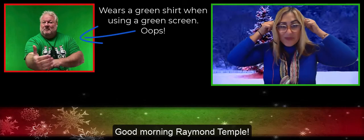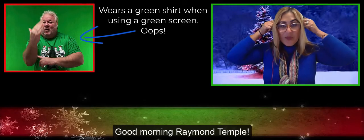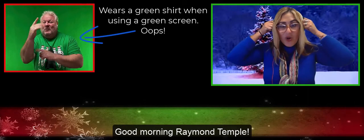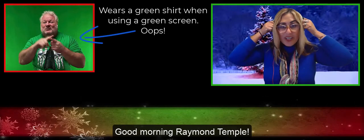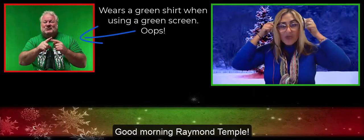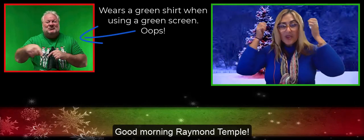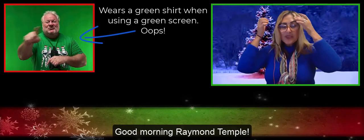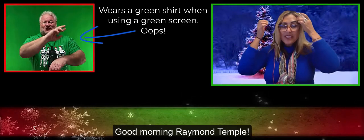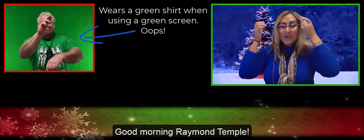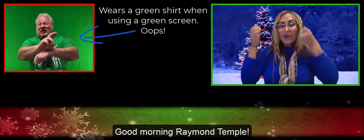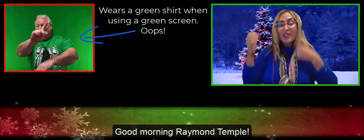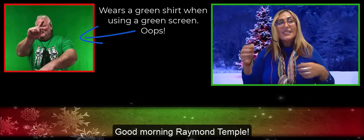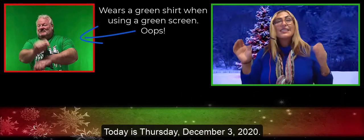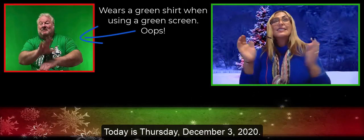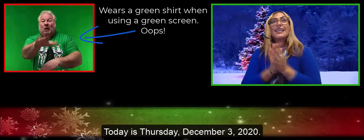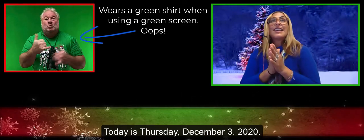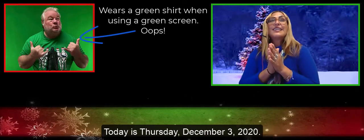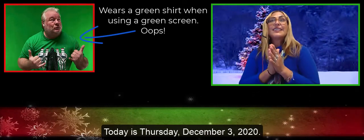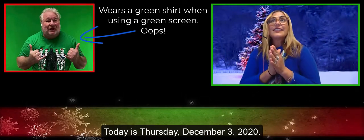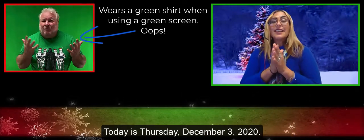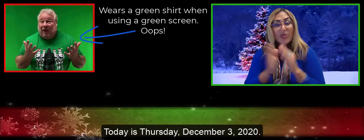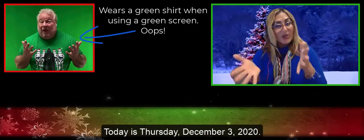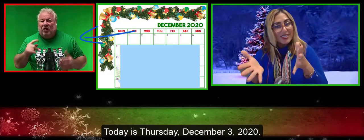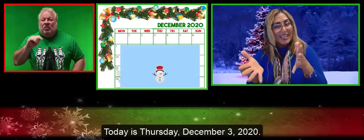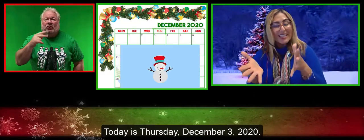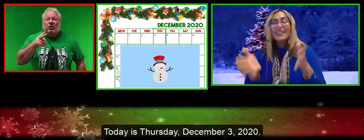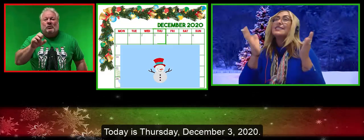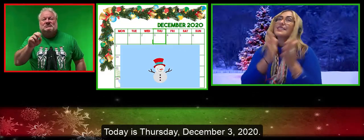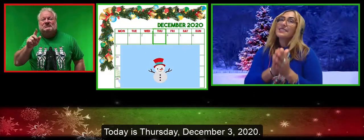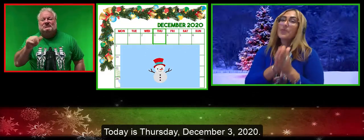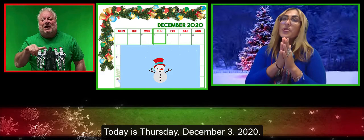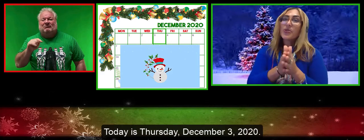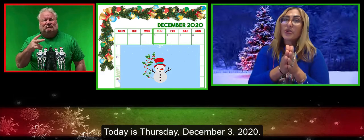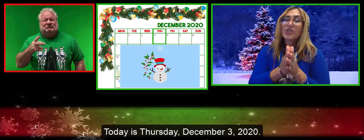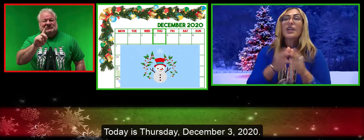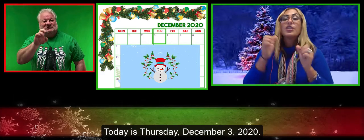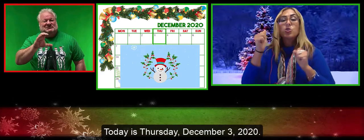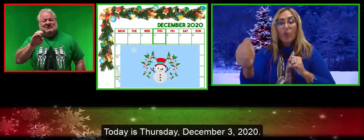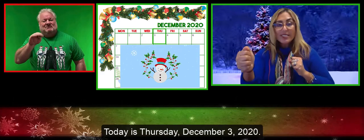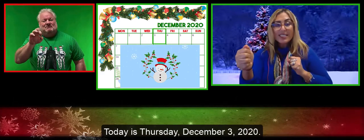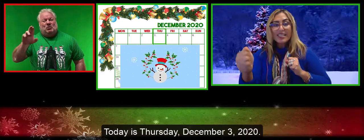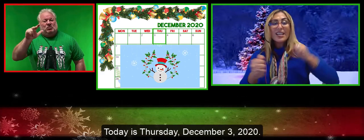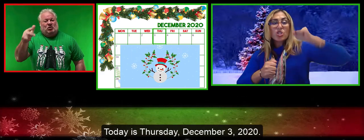Good morning, Raymond Temple. Today is Thursday, December 3rd,